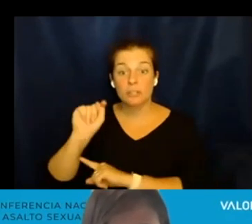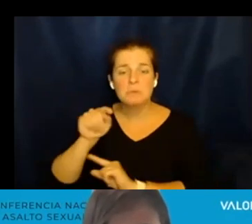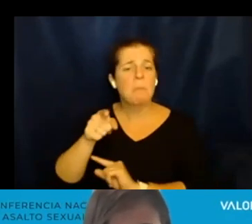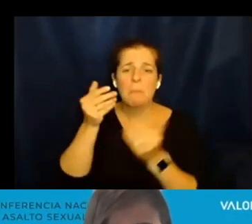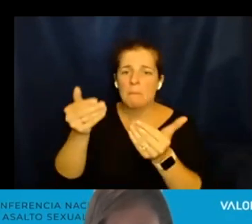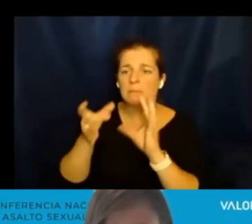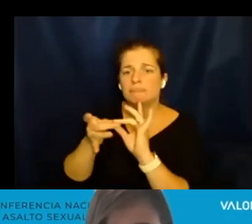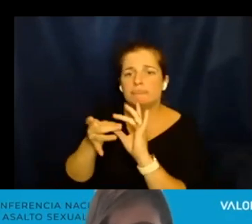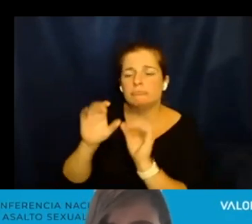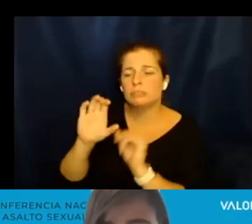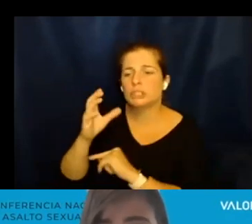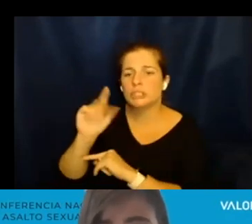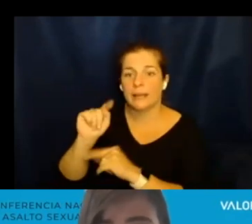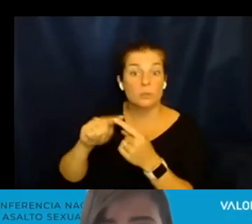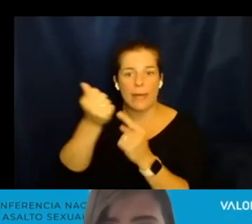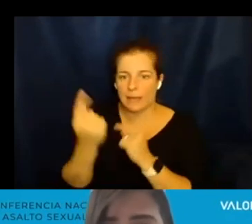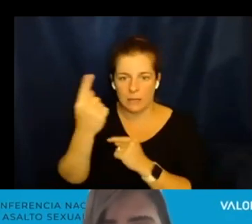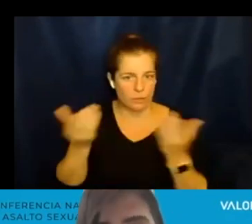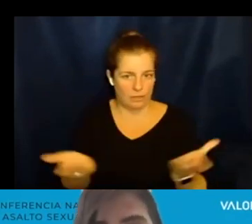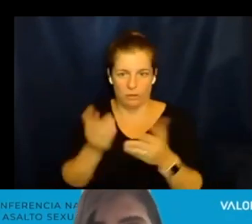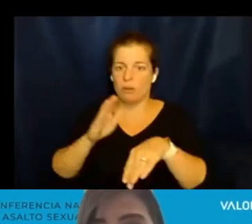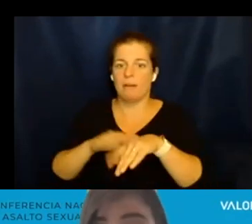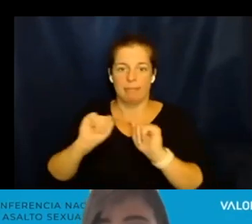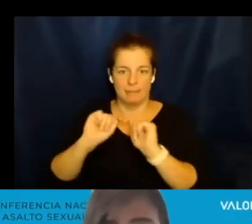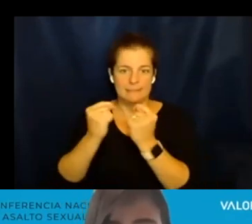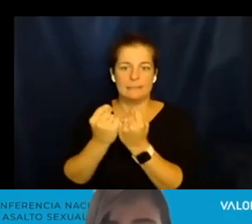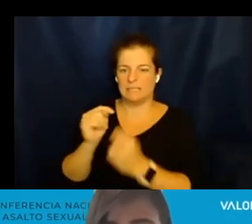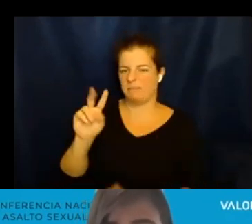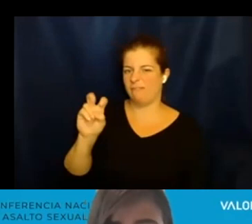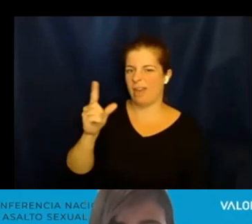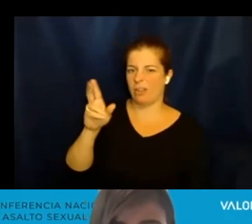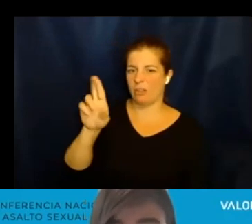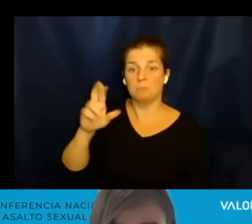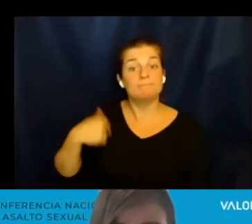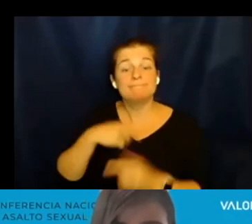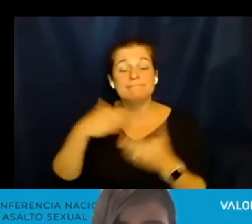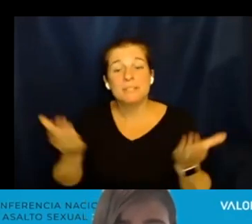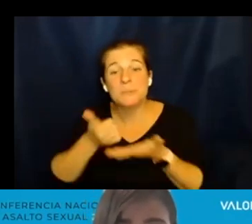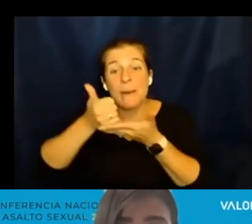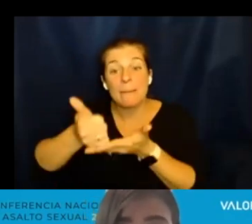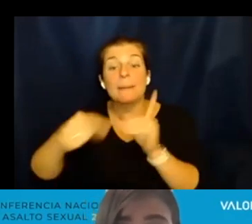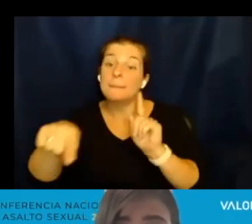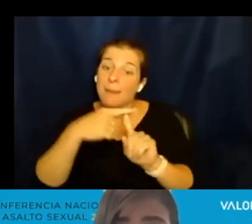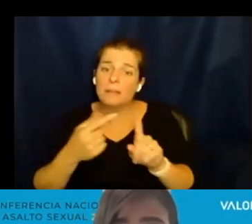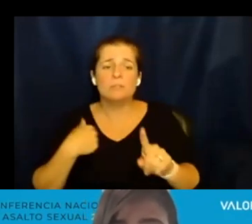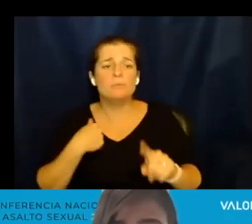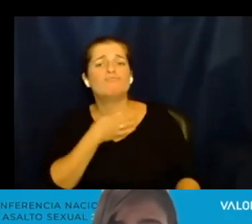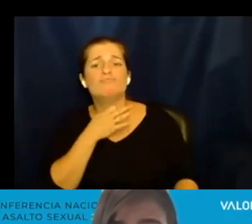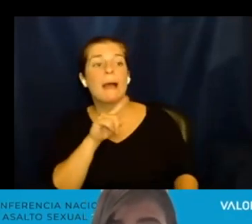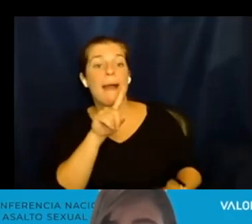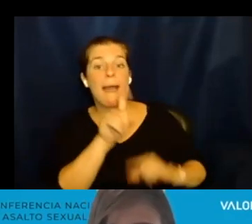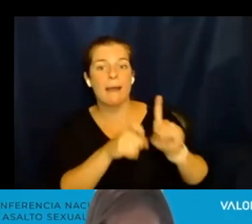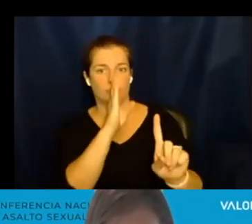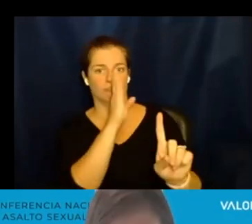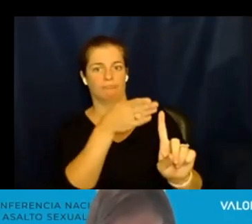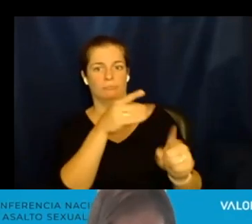any one of us at the Valor team. We are here to help you. And you can also ask questions directly to the